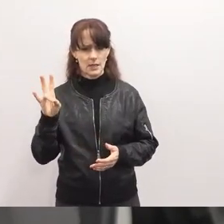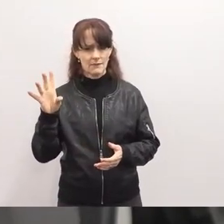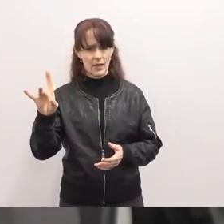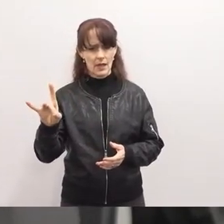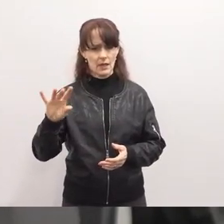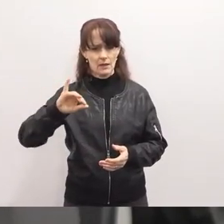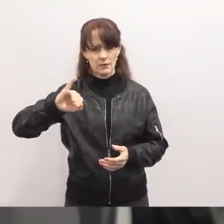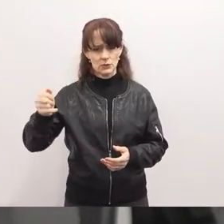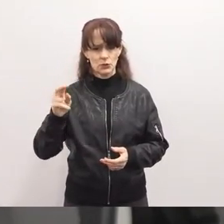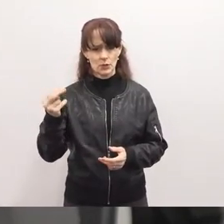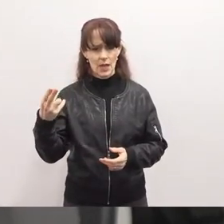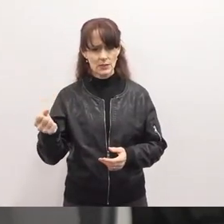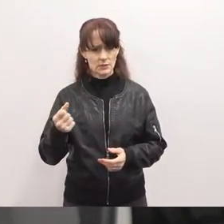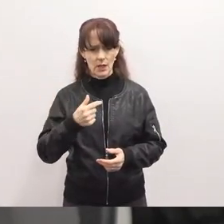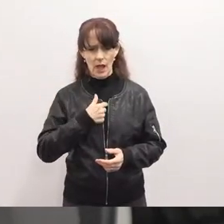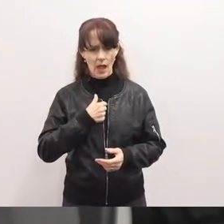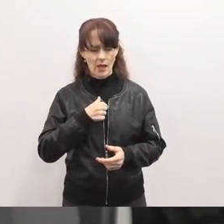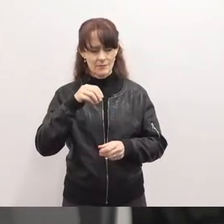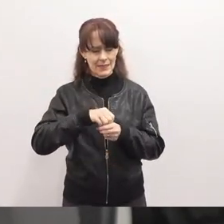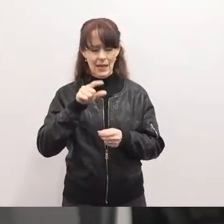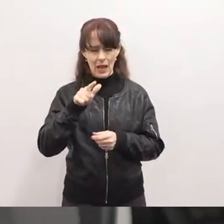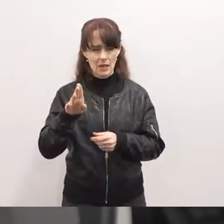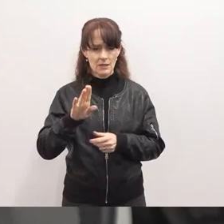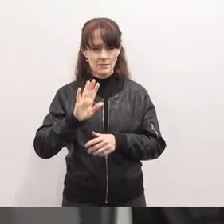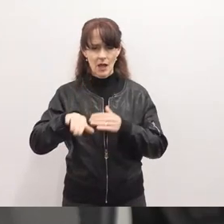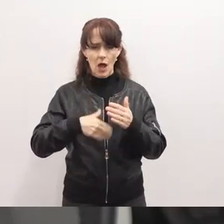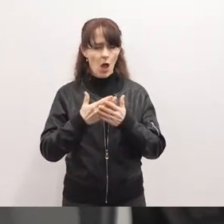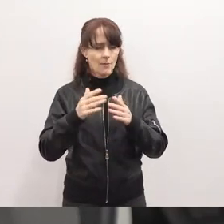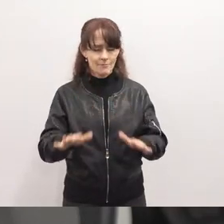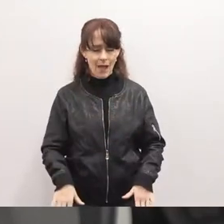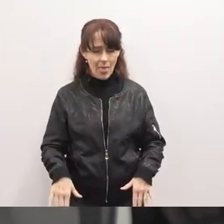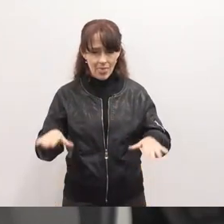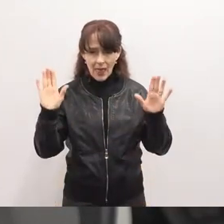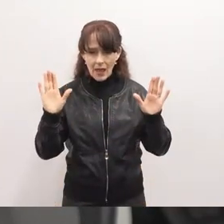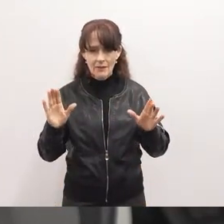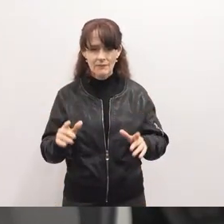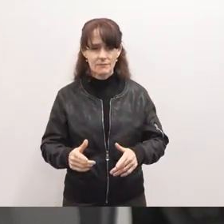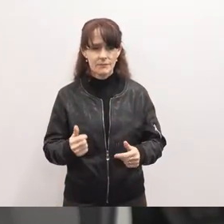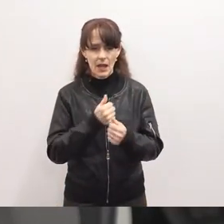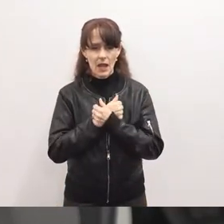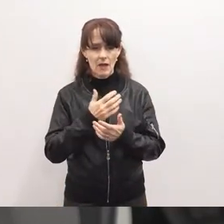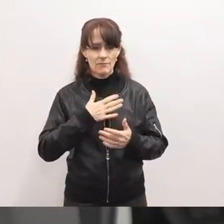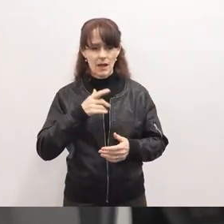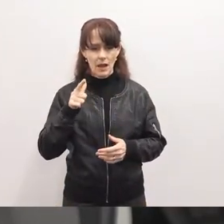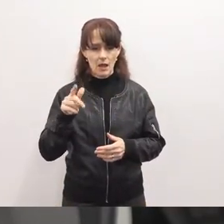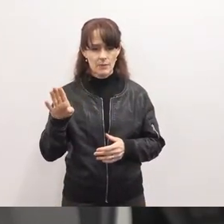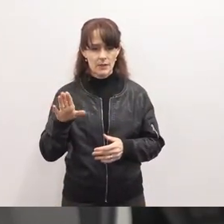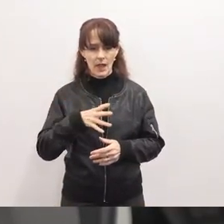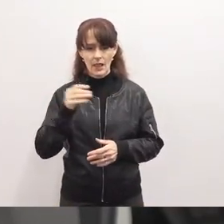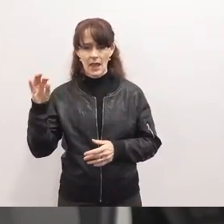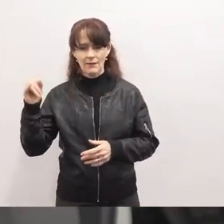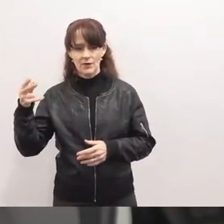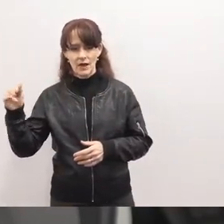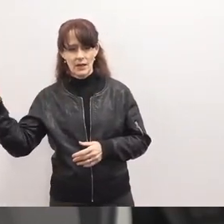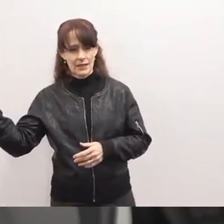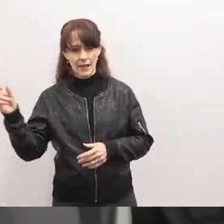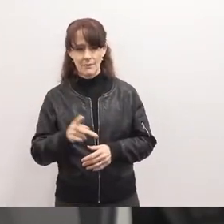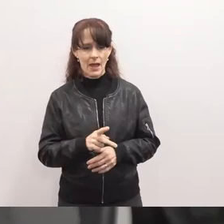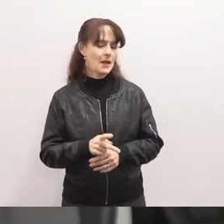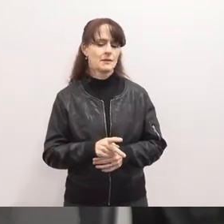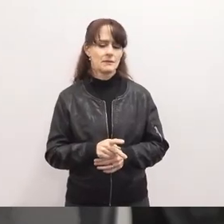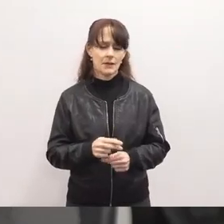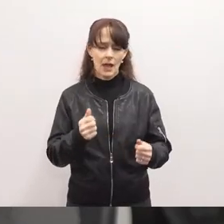from Jordan High School. So I've been in Long Beach all my life. So I love my Long Beach because I left and went to Irvine and came back.